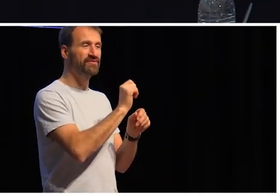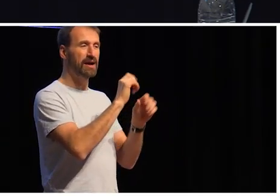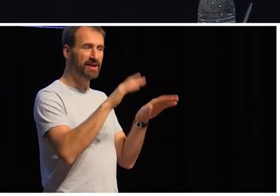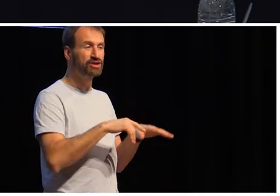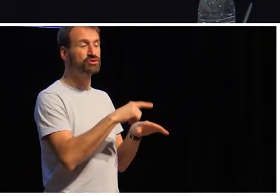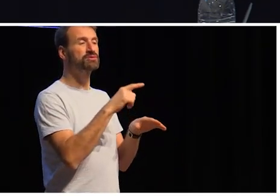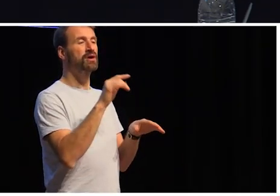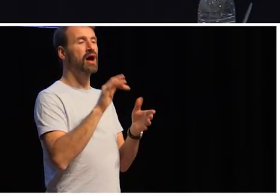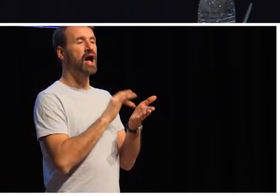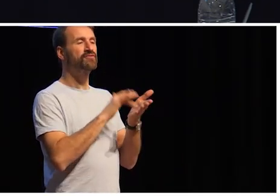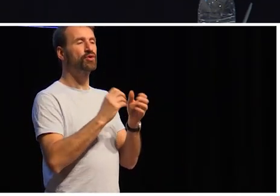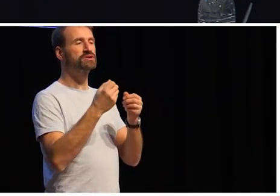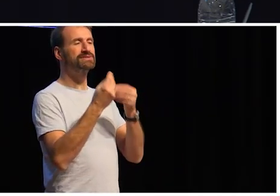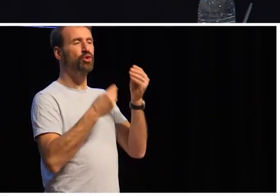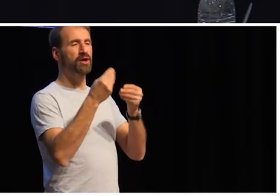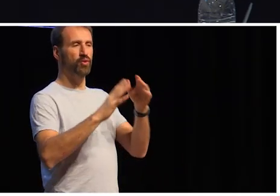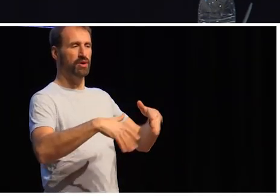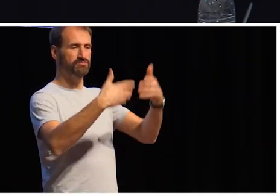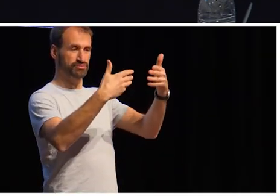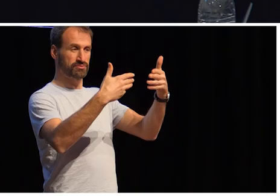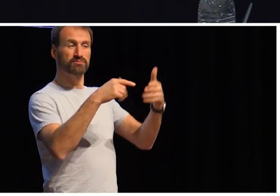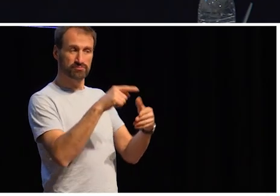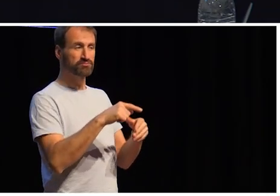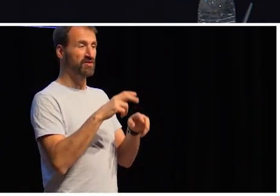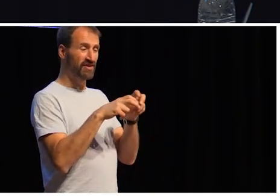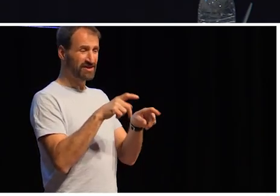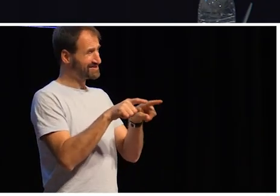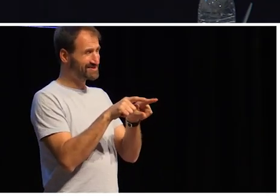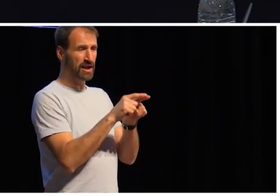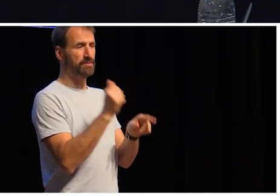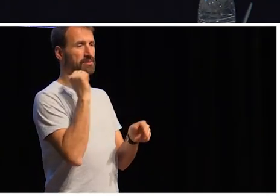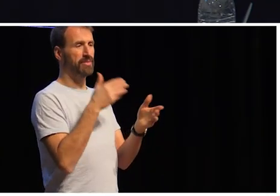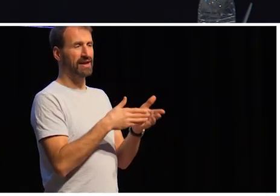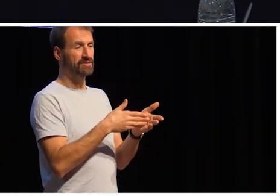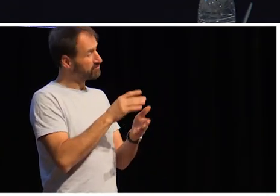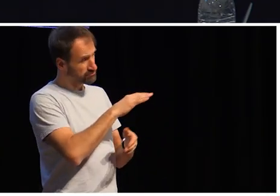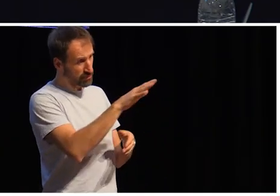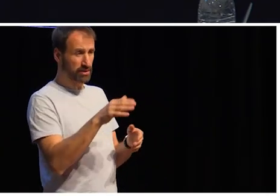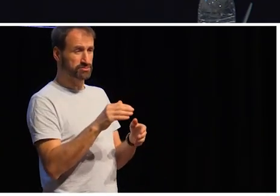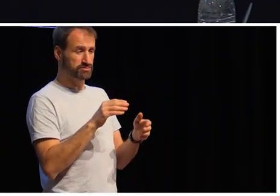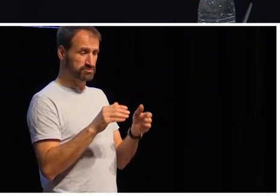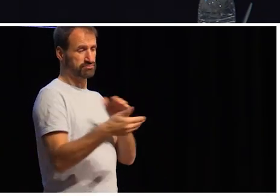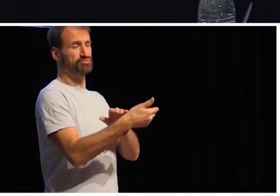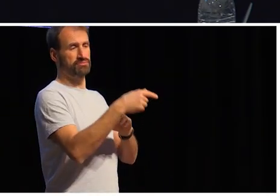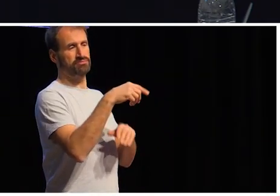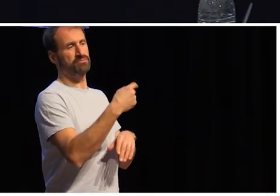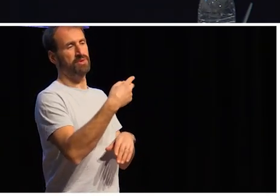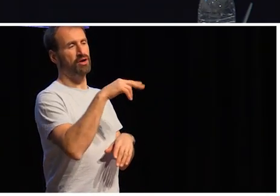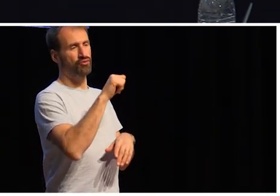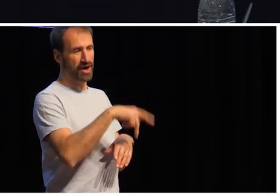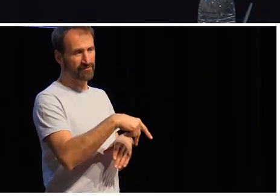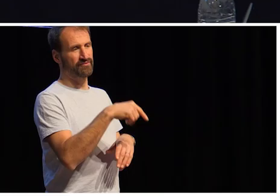which also uses the same back end and this is all backed by graph cool so thanks for